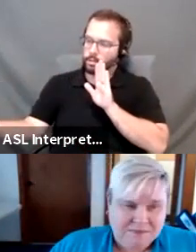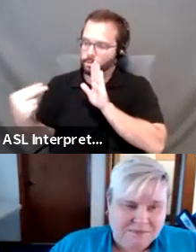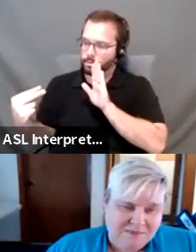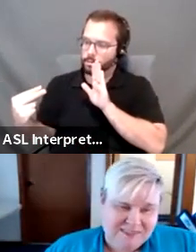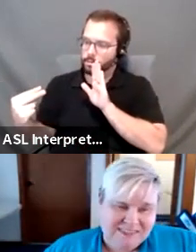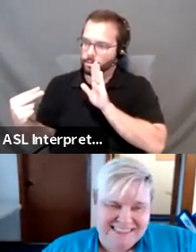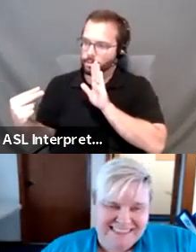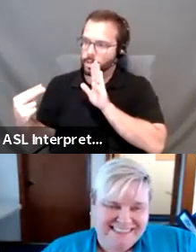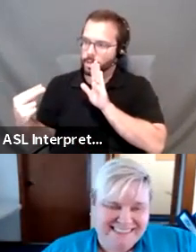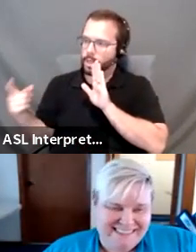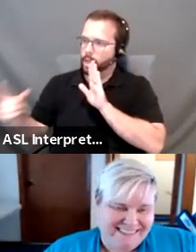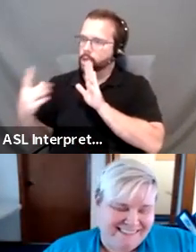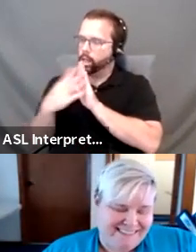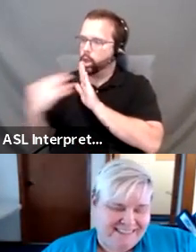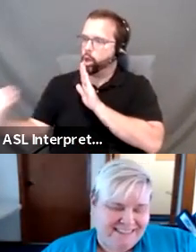a different